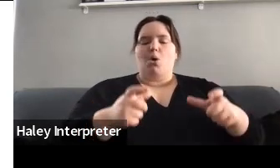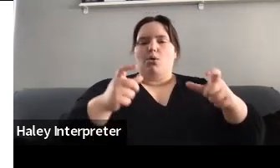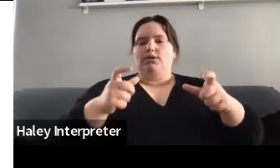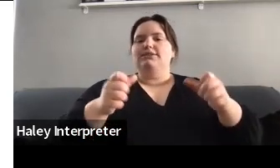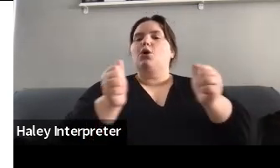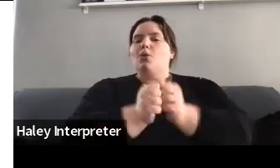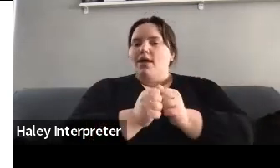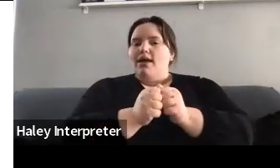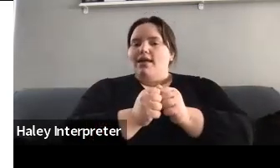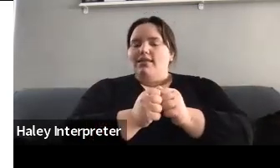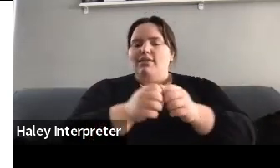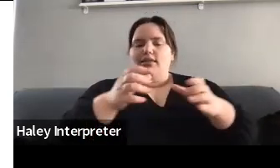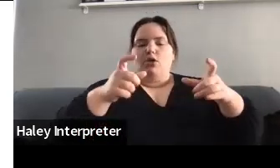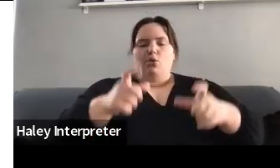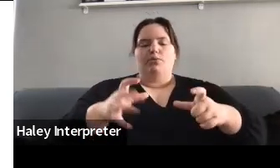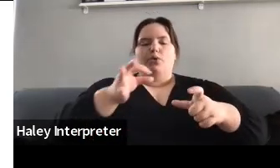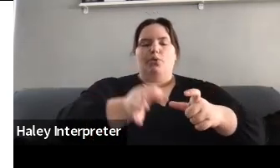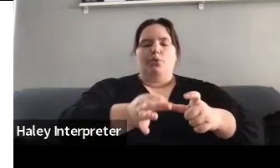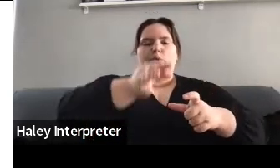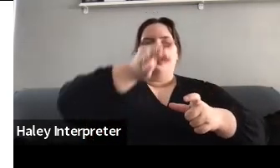food in, and then put it back down on the floor.